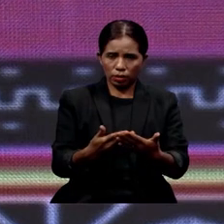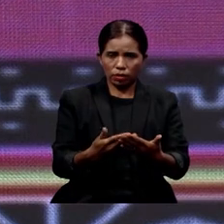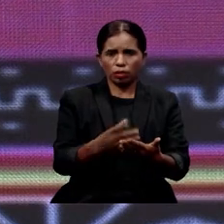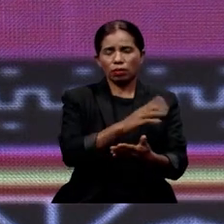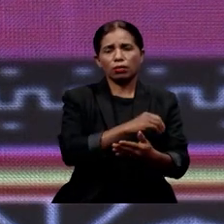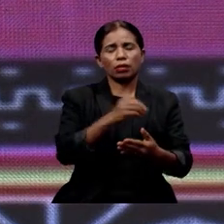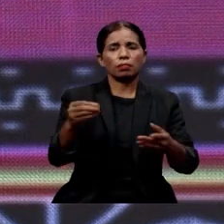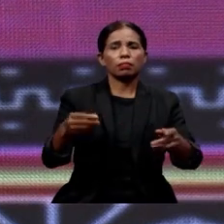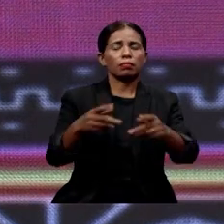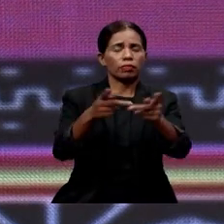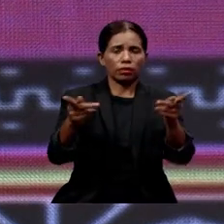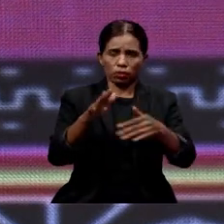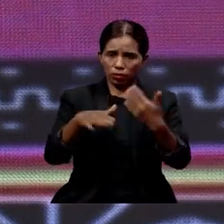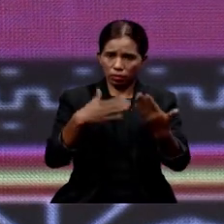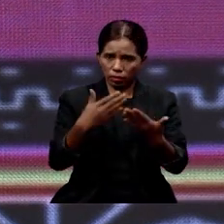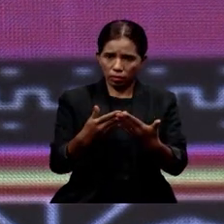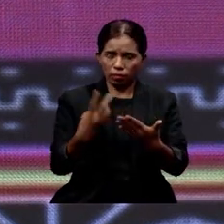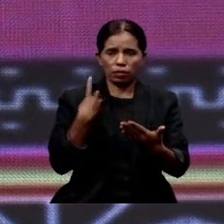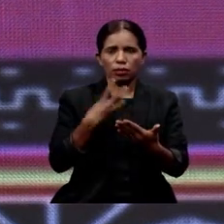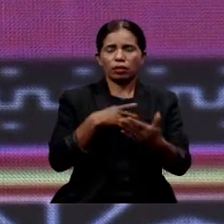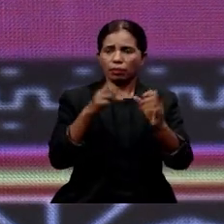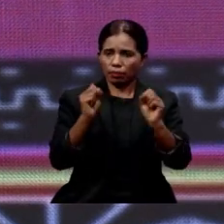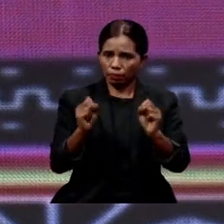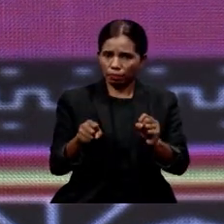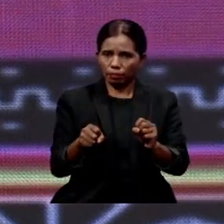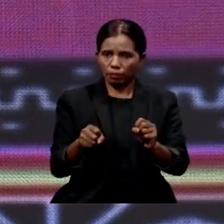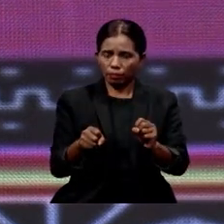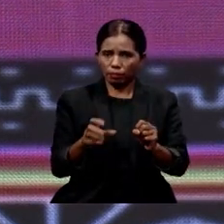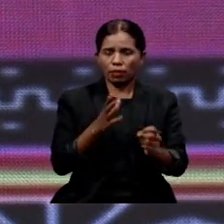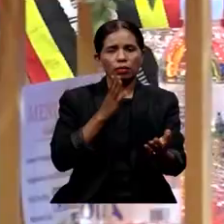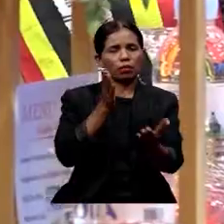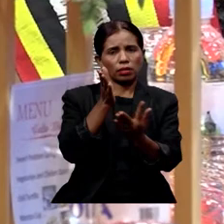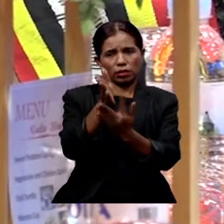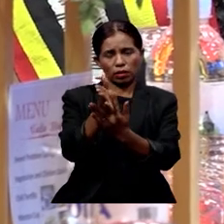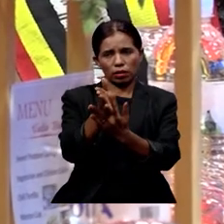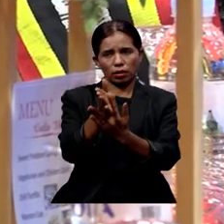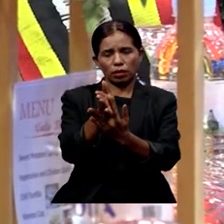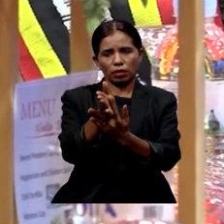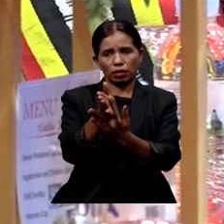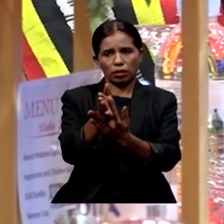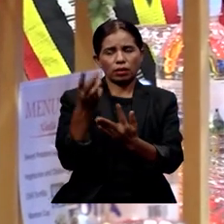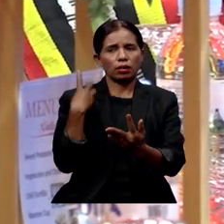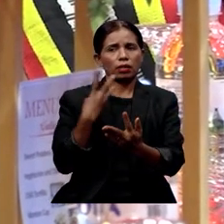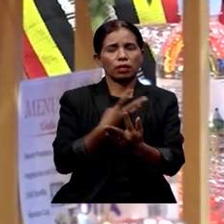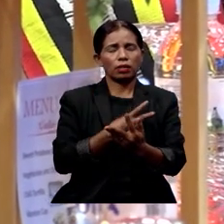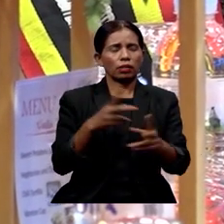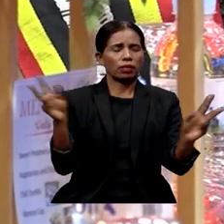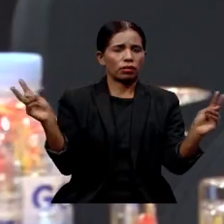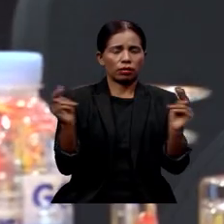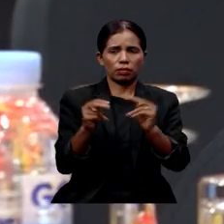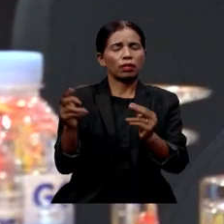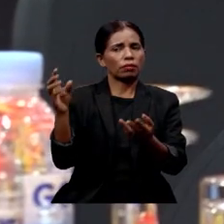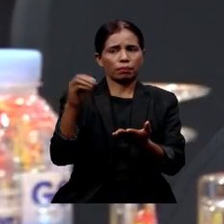sector and without civil society, success will not be